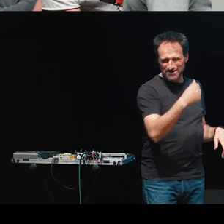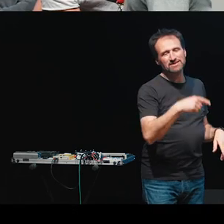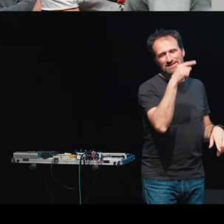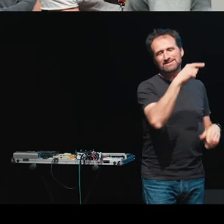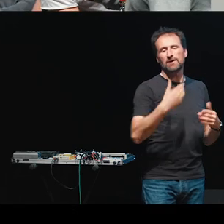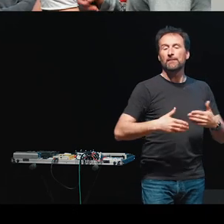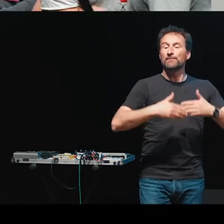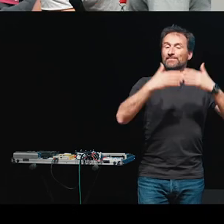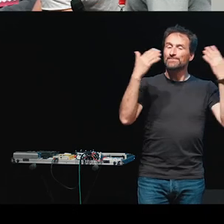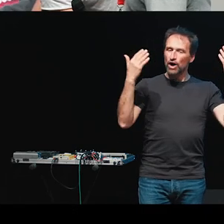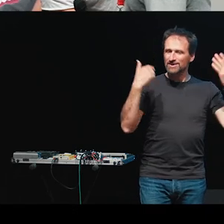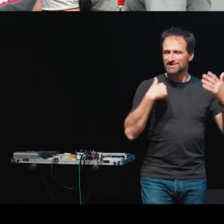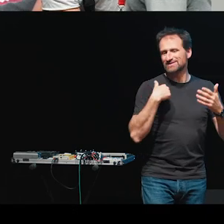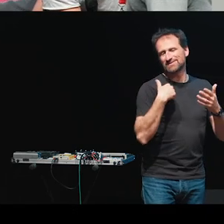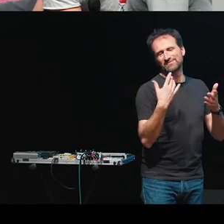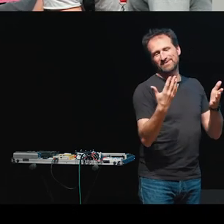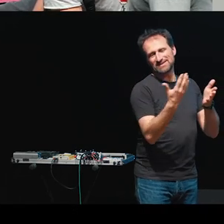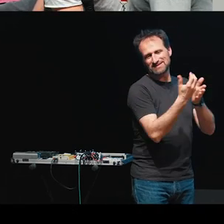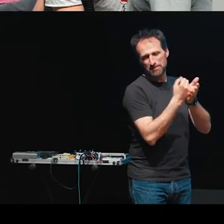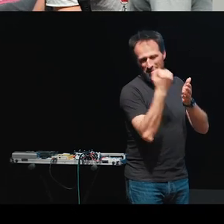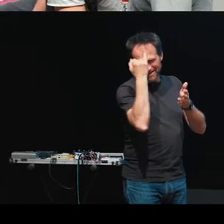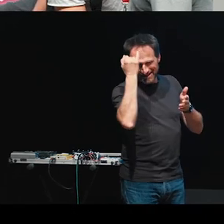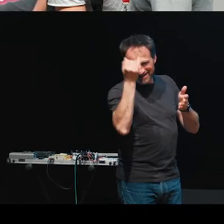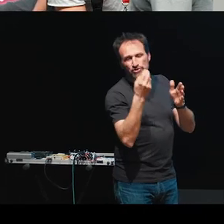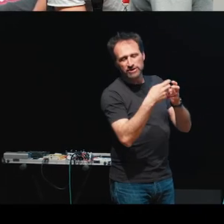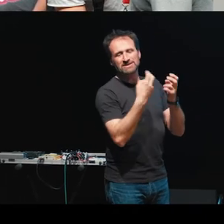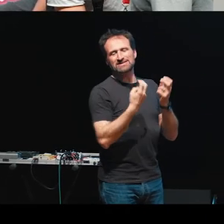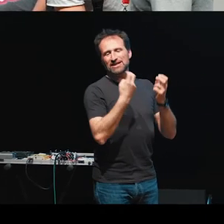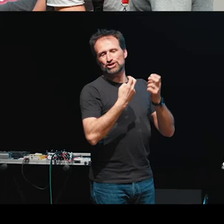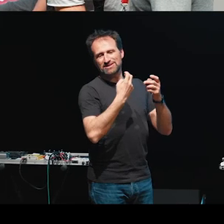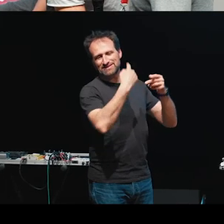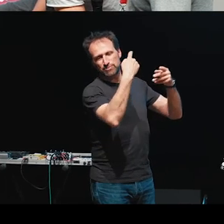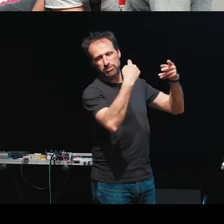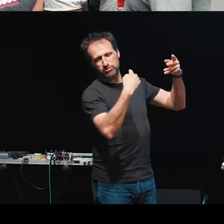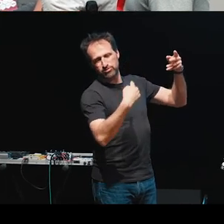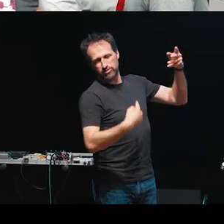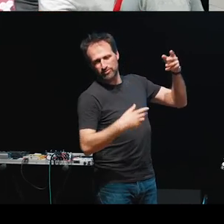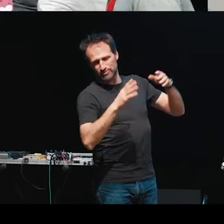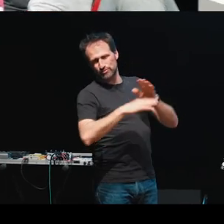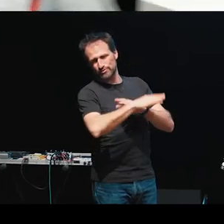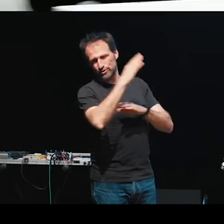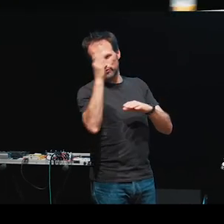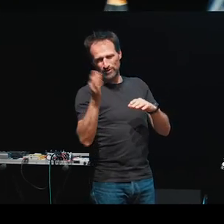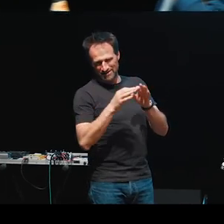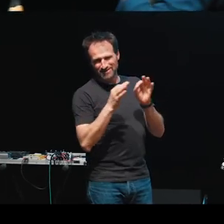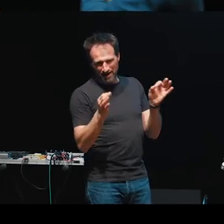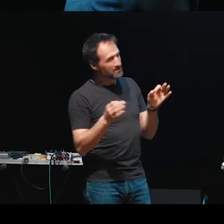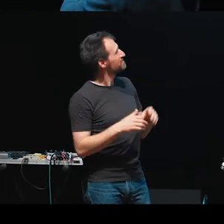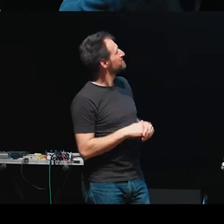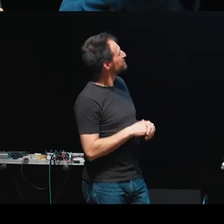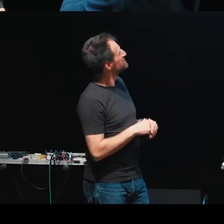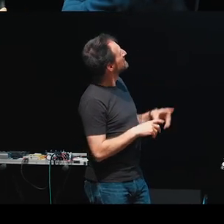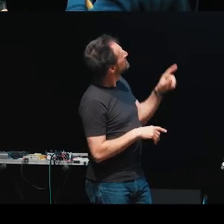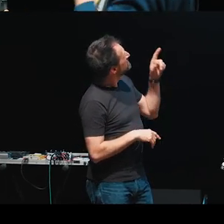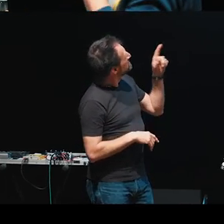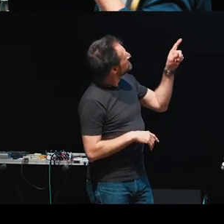in the morning. And that's the sessions that actually took place over the day, the course of 2 days. Actually, yesterday was kind